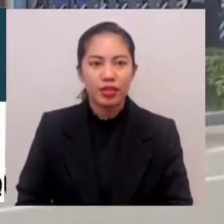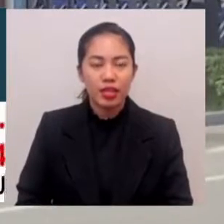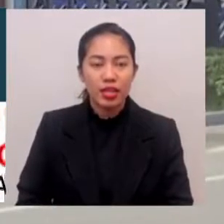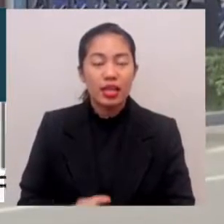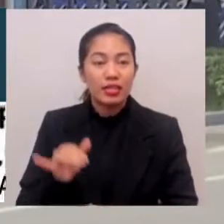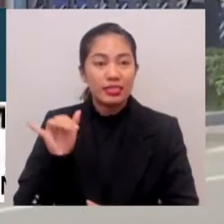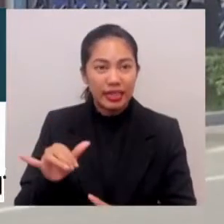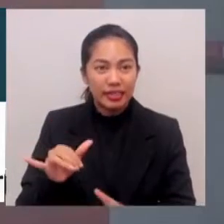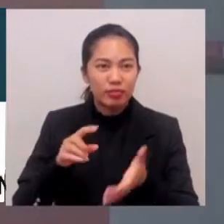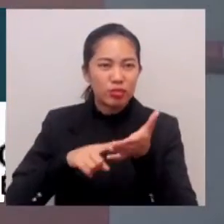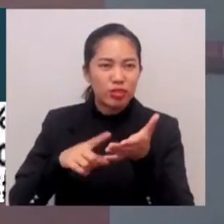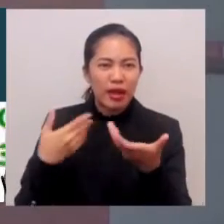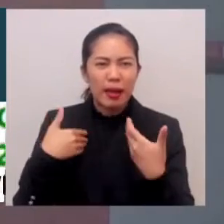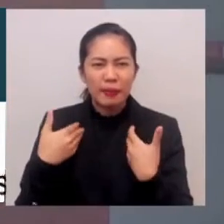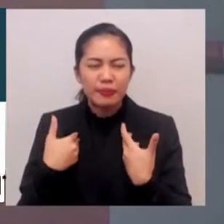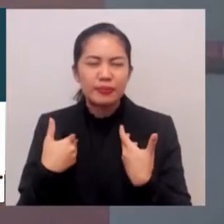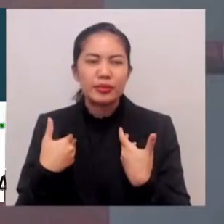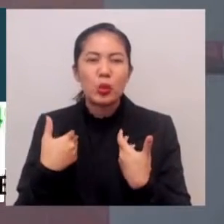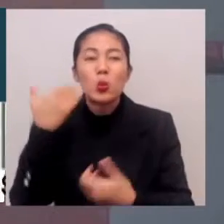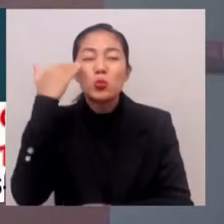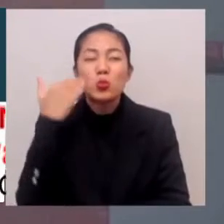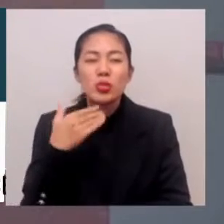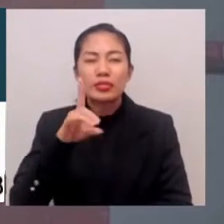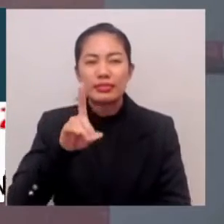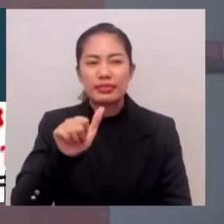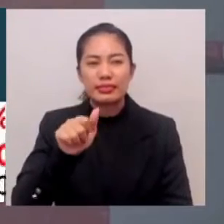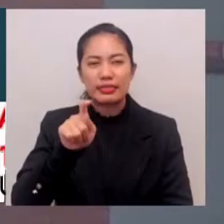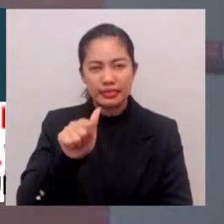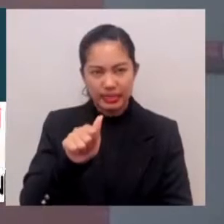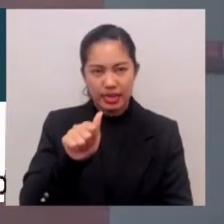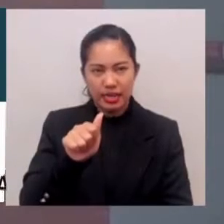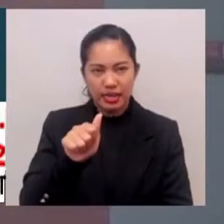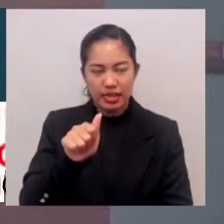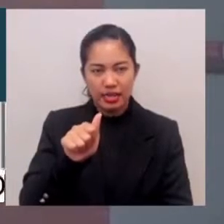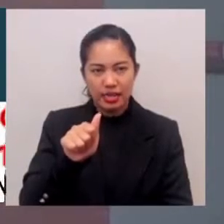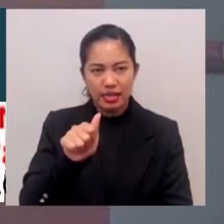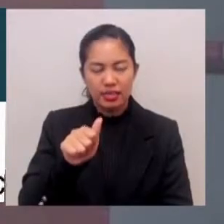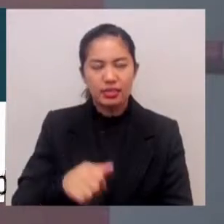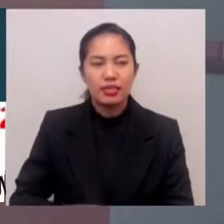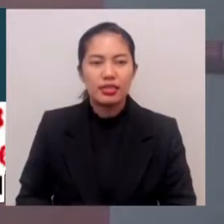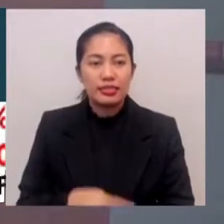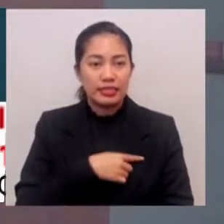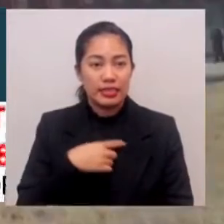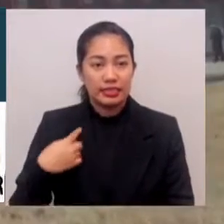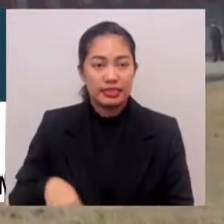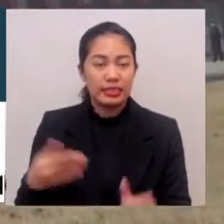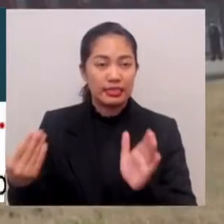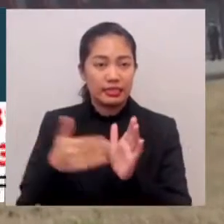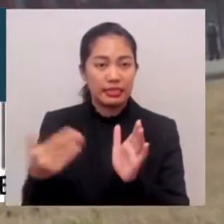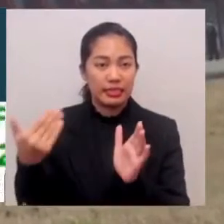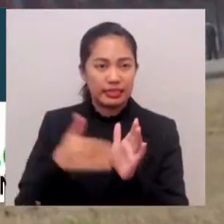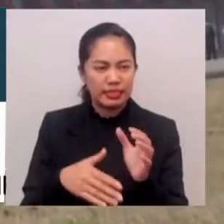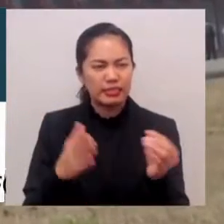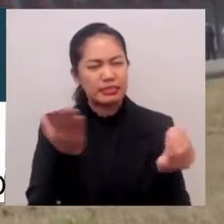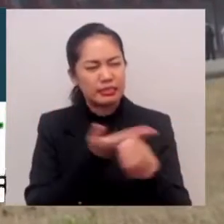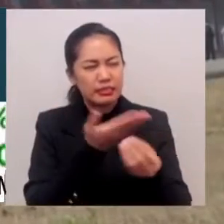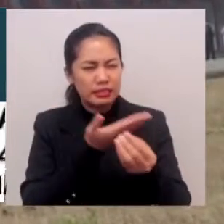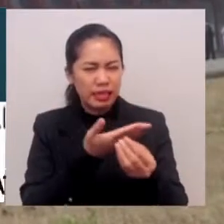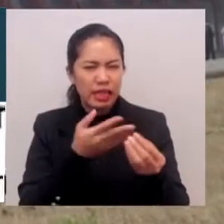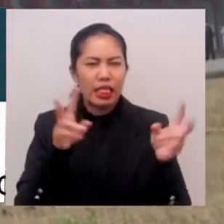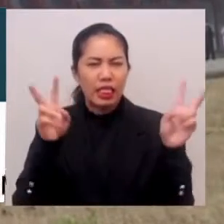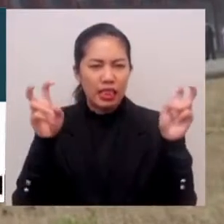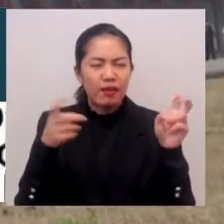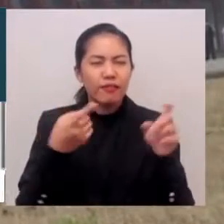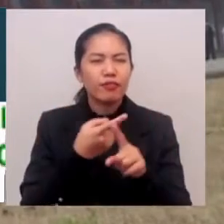a lack of raw data and has called for lab audits. China has repeatedly dismissed theories that the virus leaked from one of